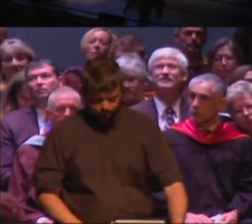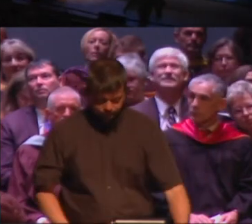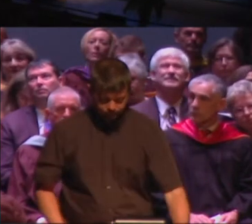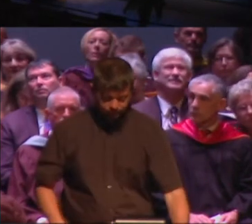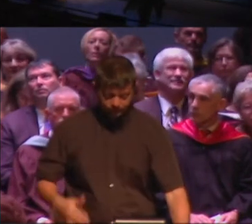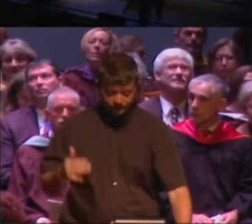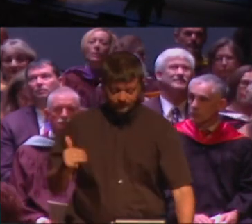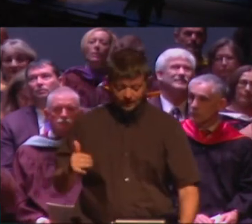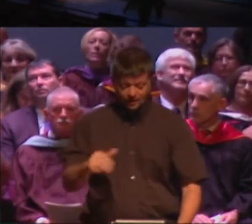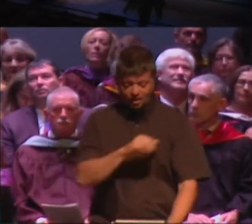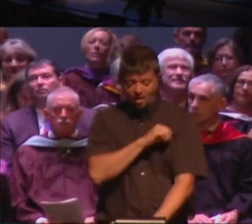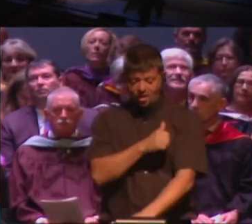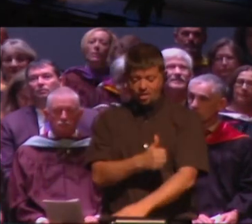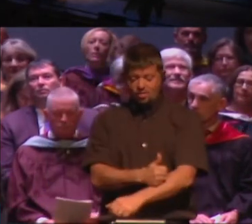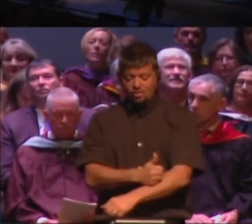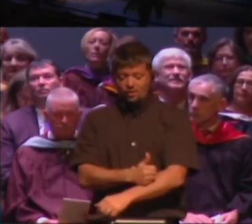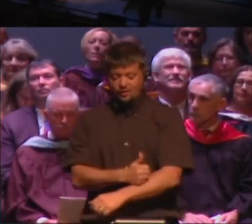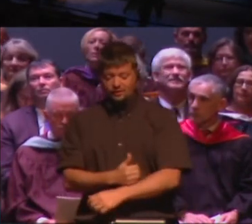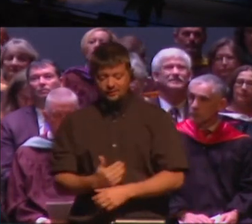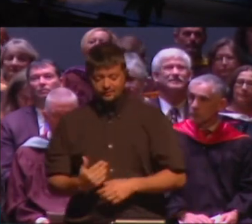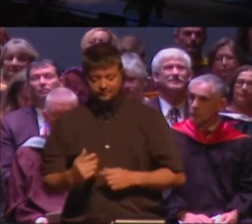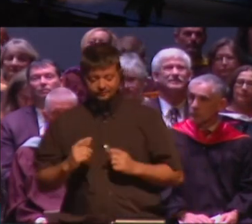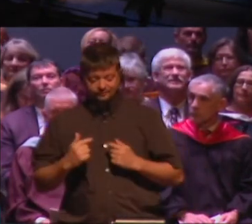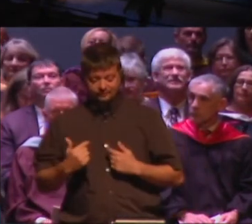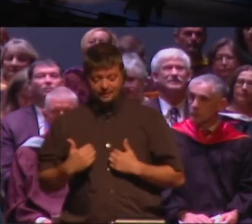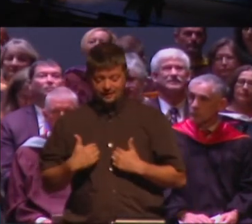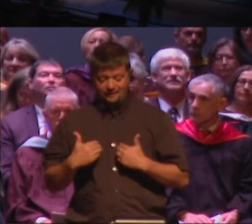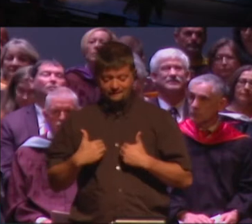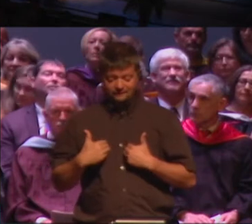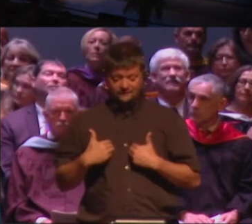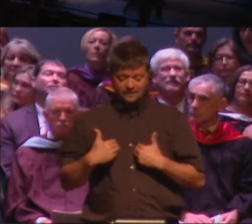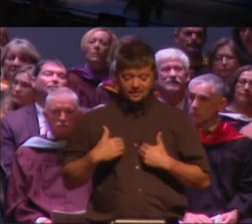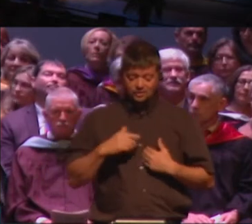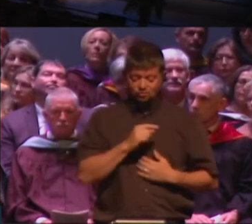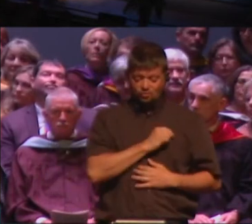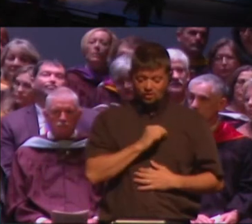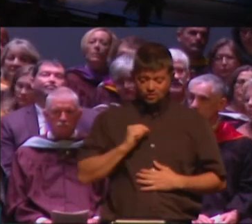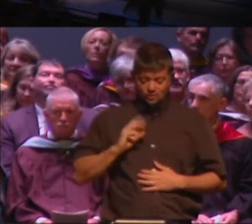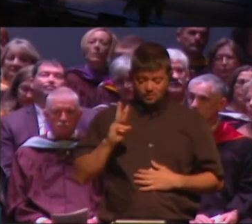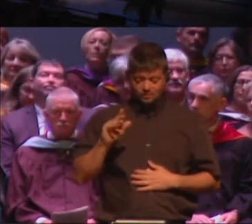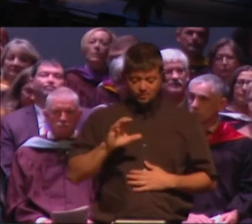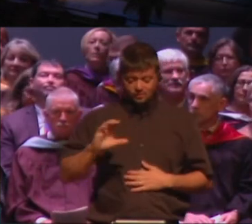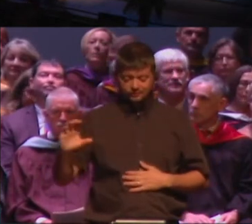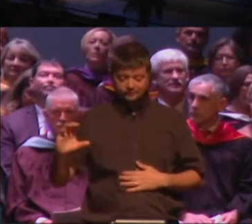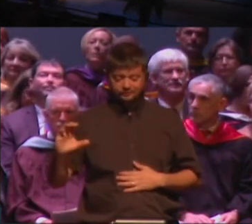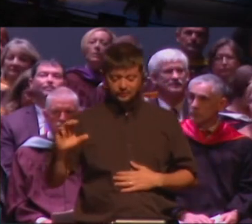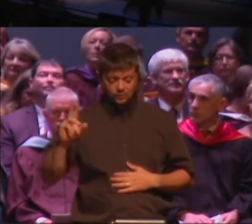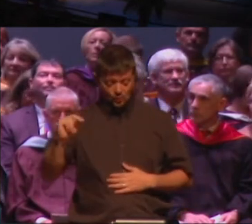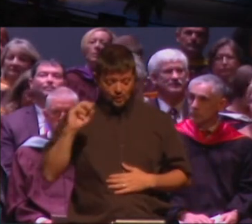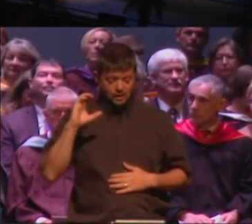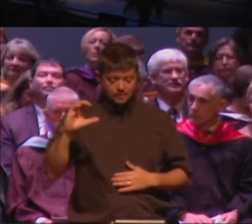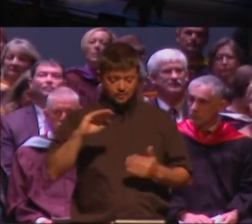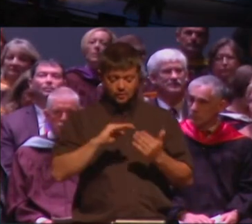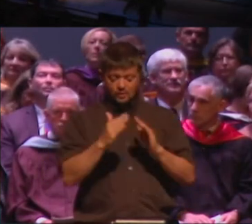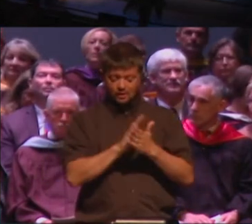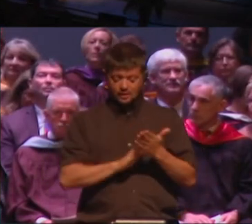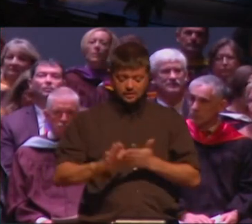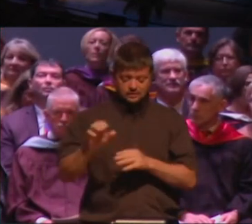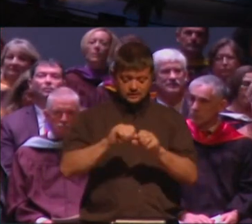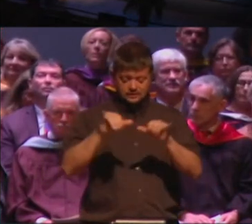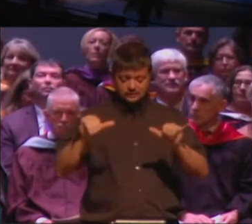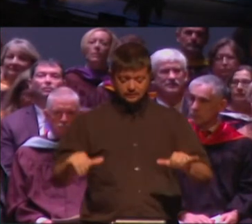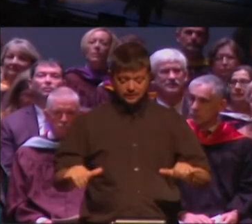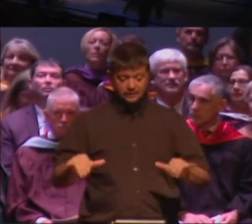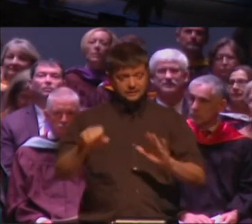Now, by the authority vested in me by the trustees of Western Piedmont Community College, the North Carolina Community College